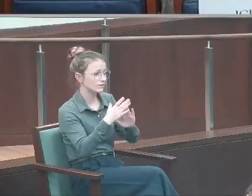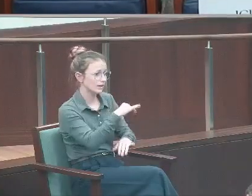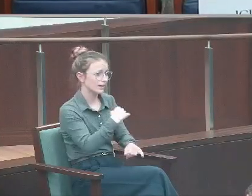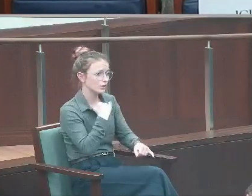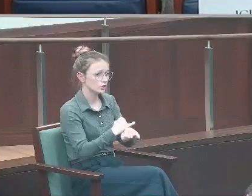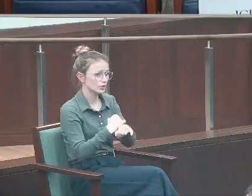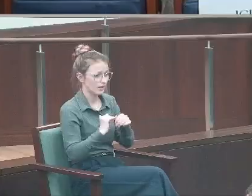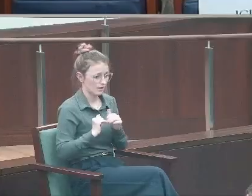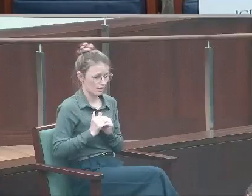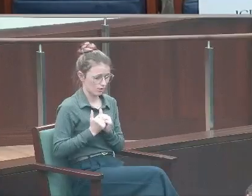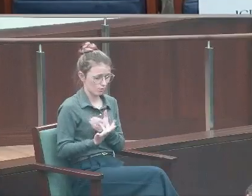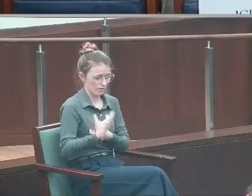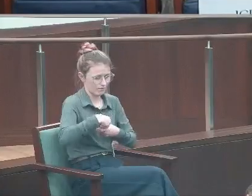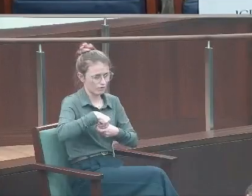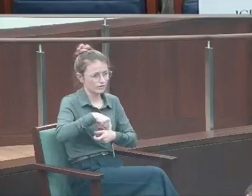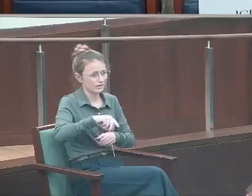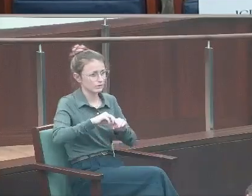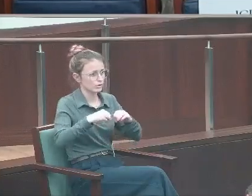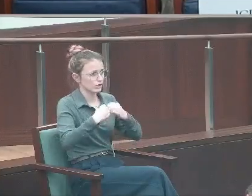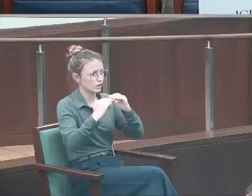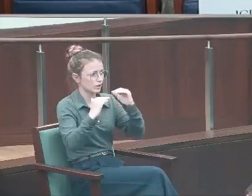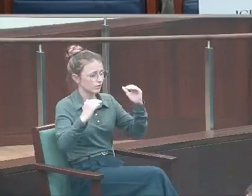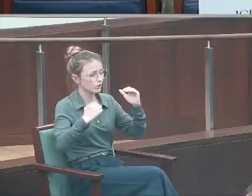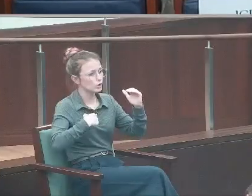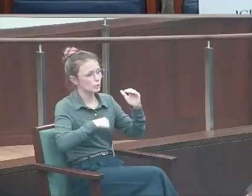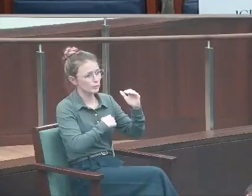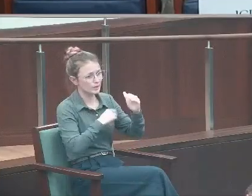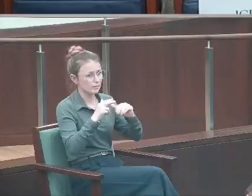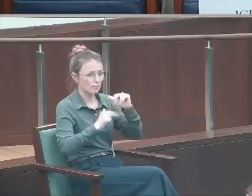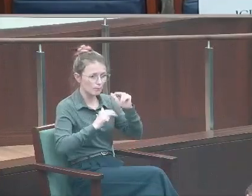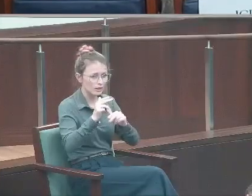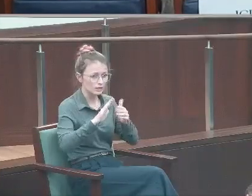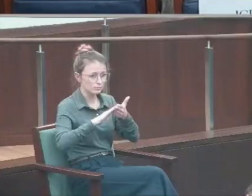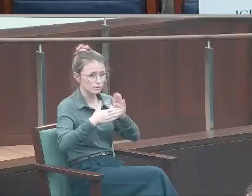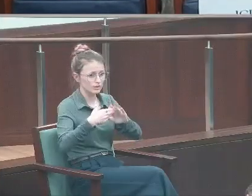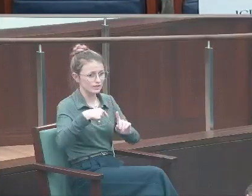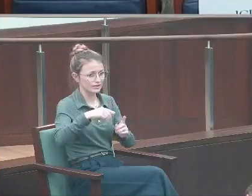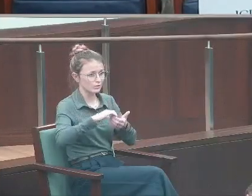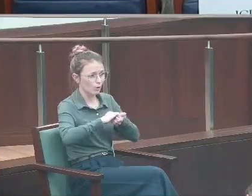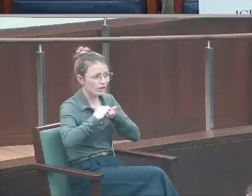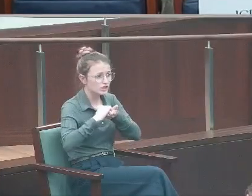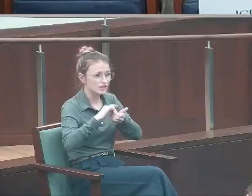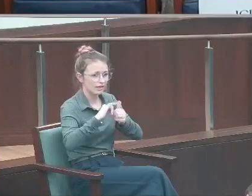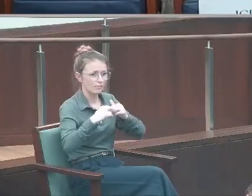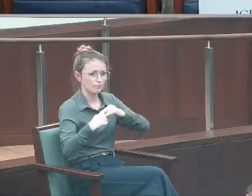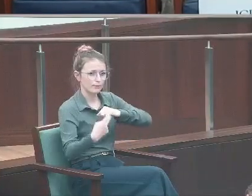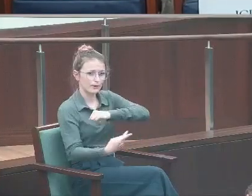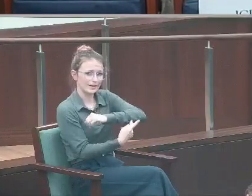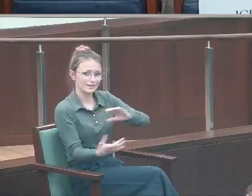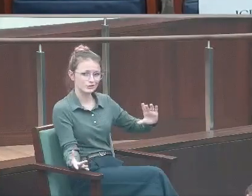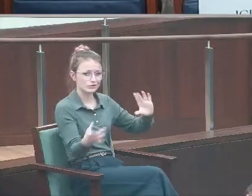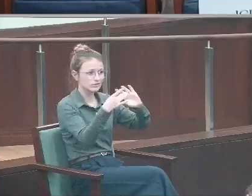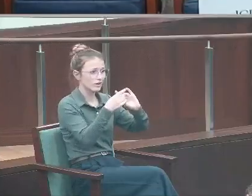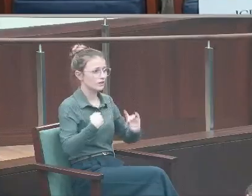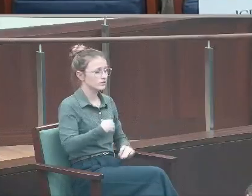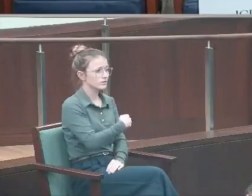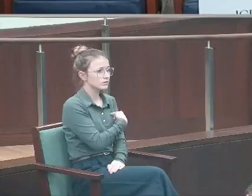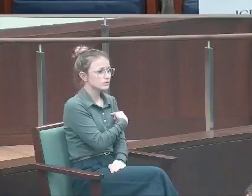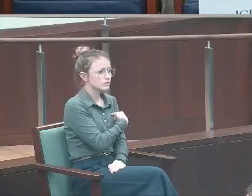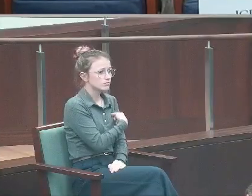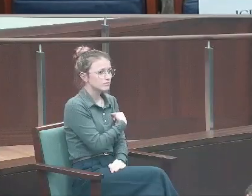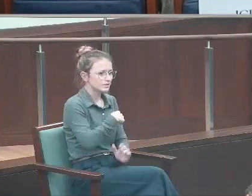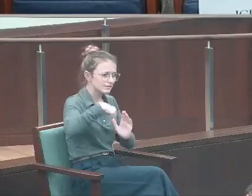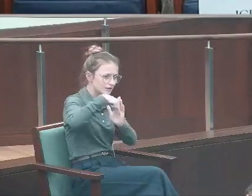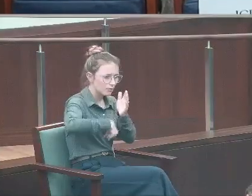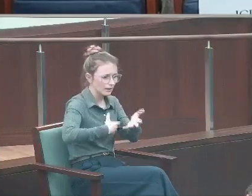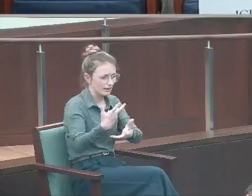on the state and local levels right now. We build the communities that we need, the coalitions, the bridges. And so being deeply engaged